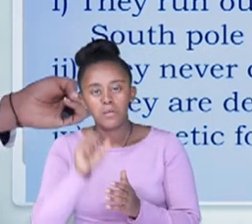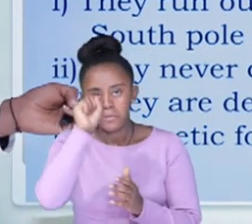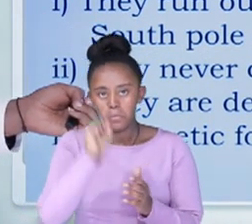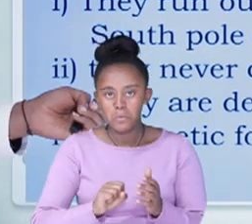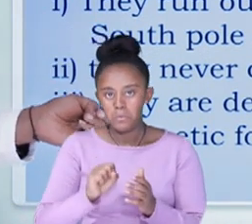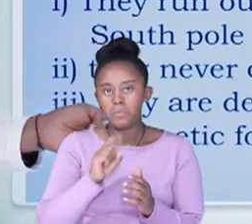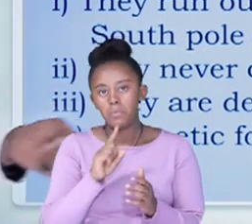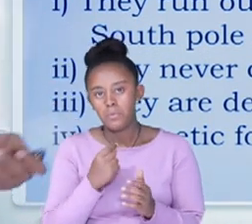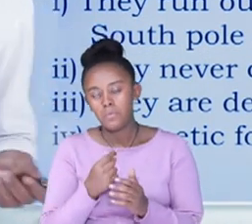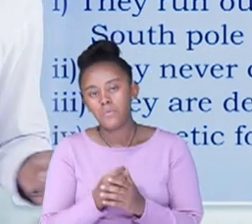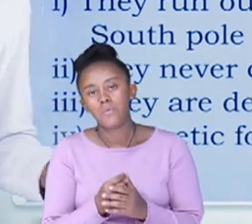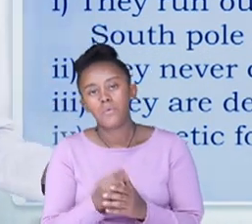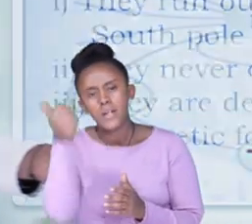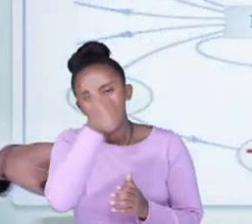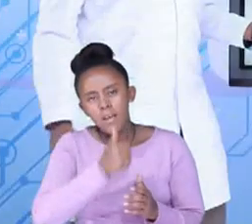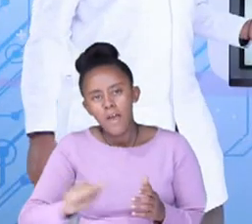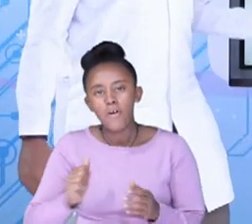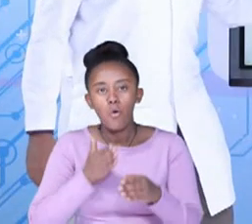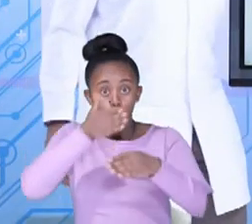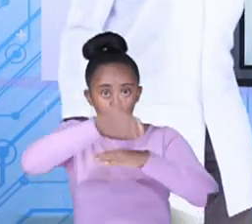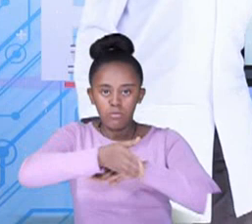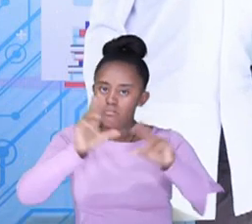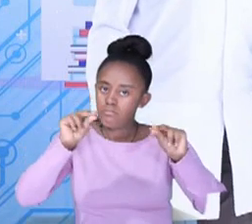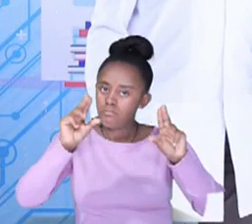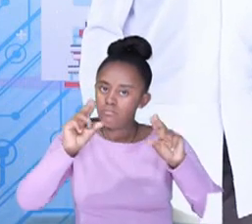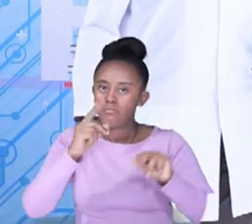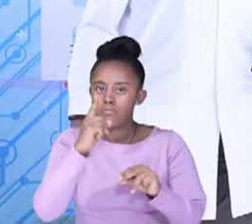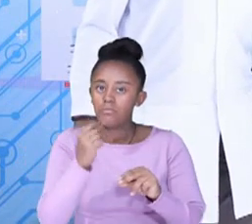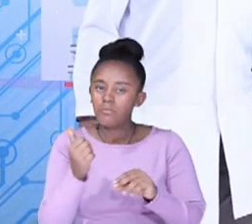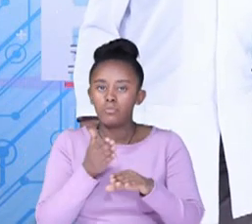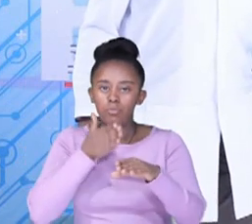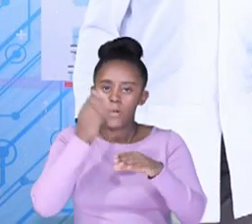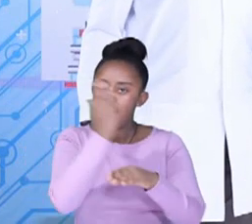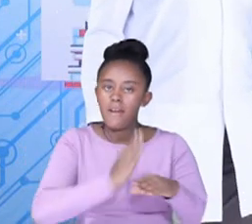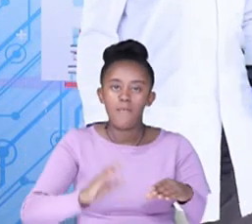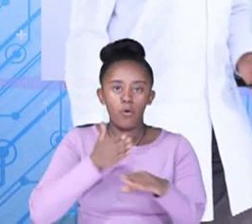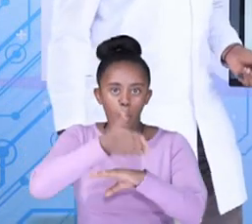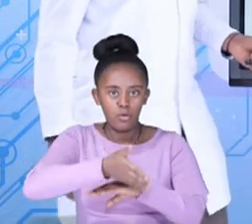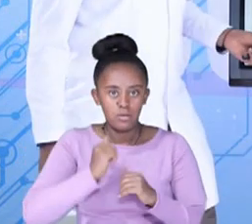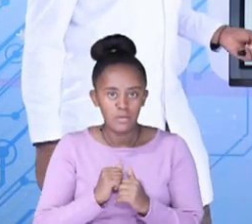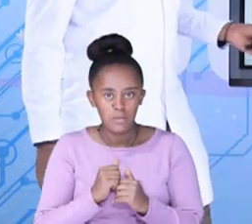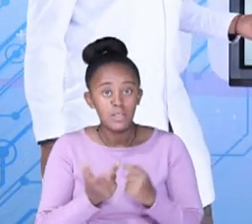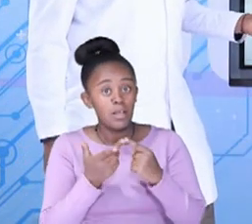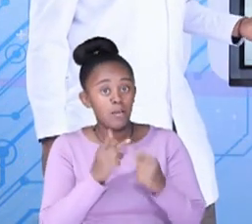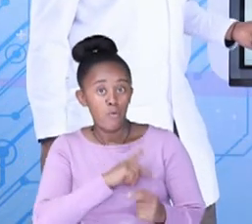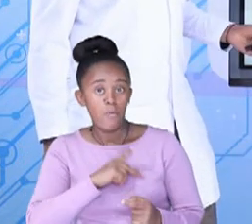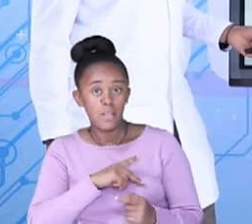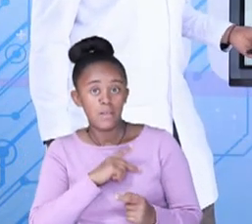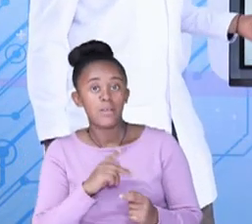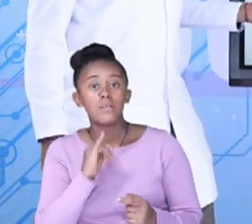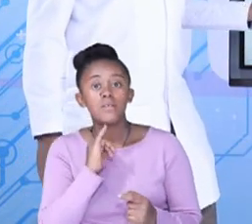south. The second property is they never cross to each other. They never cross one to the other. Okay? The third